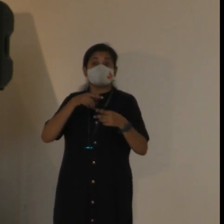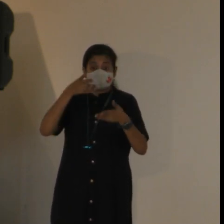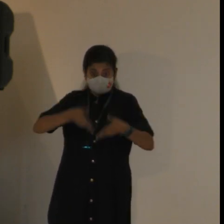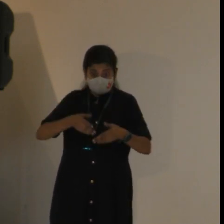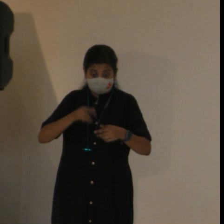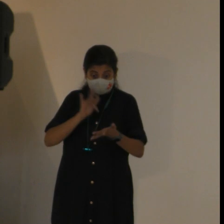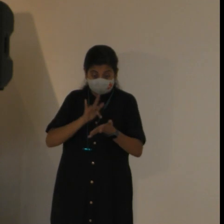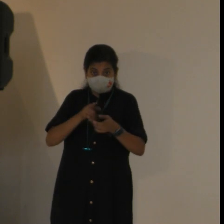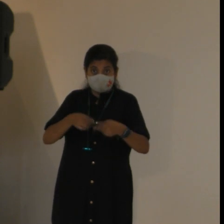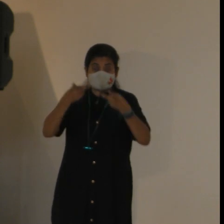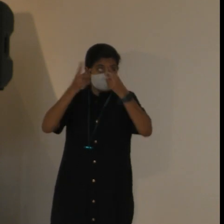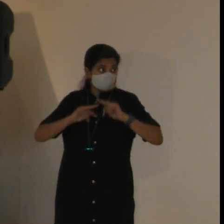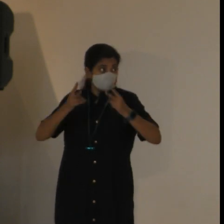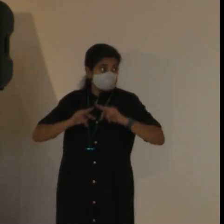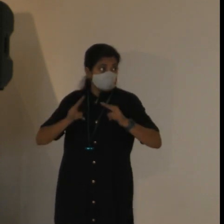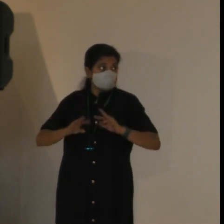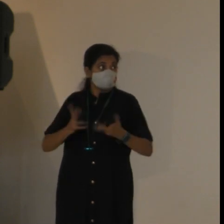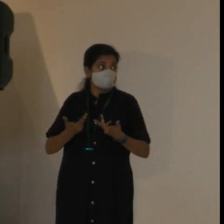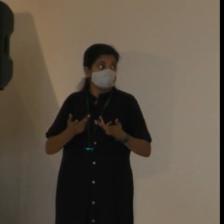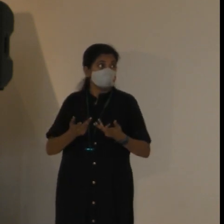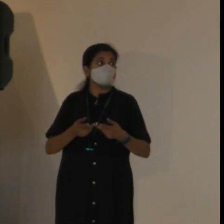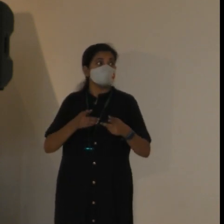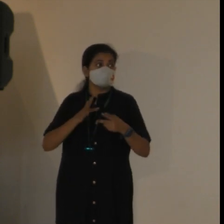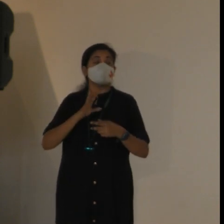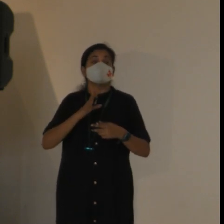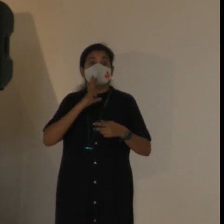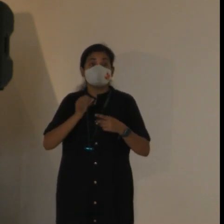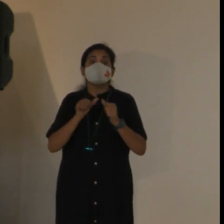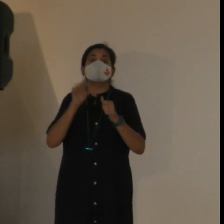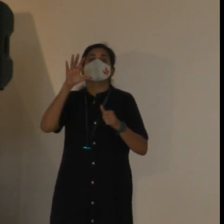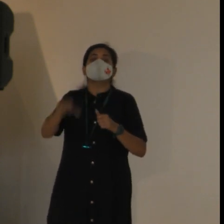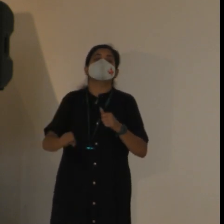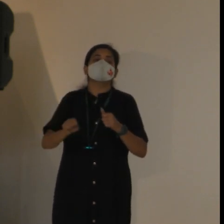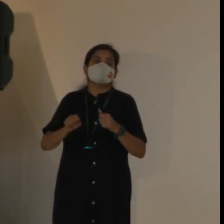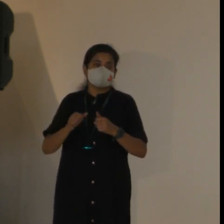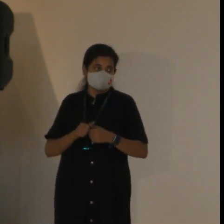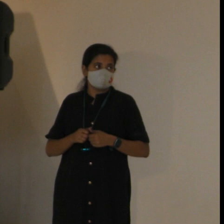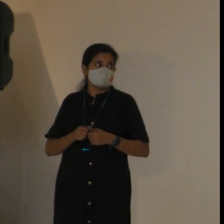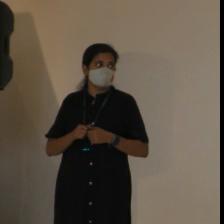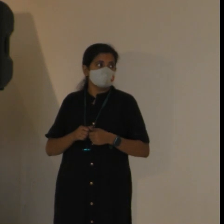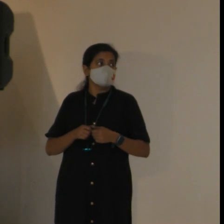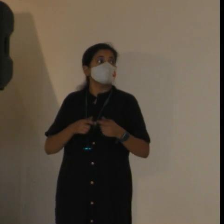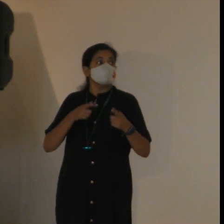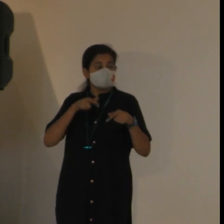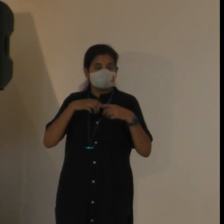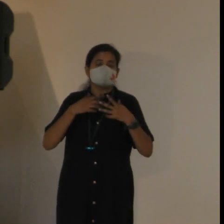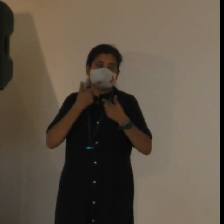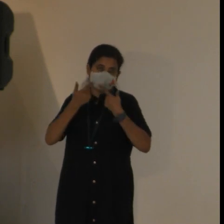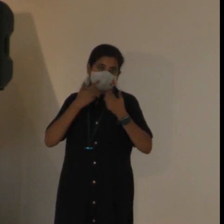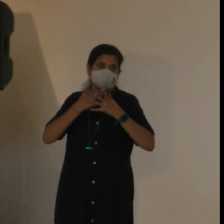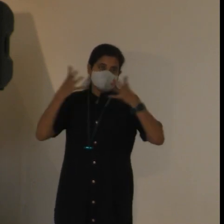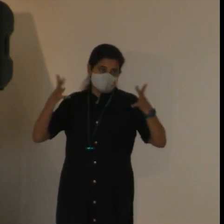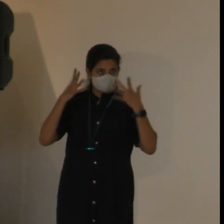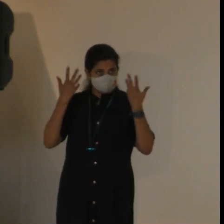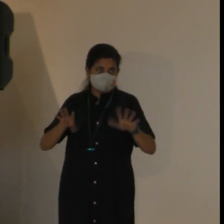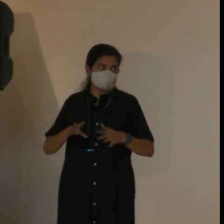we noticed about, you know, quote-unquote true accessibility. What does that look like? And we also talked a lot, actually,